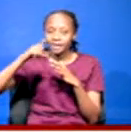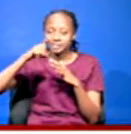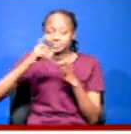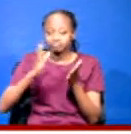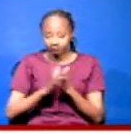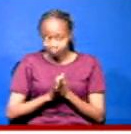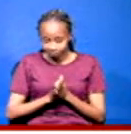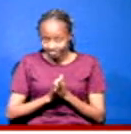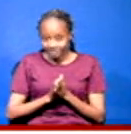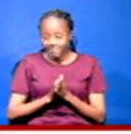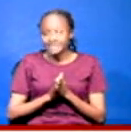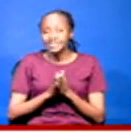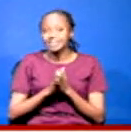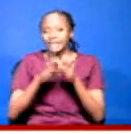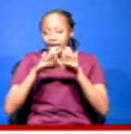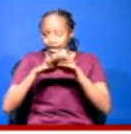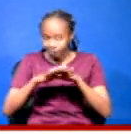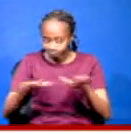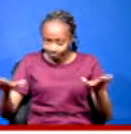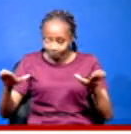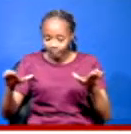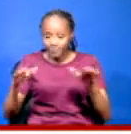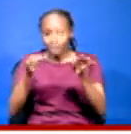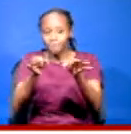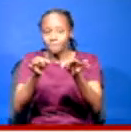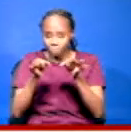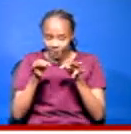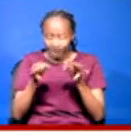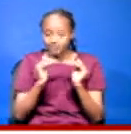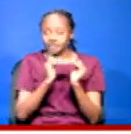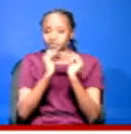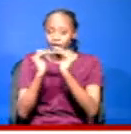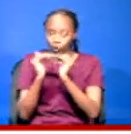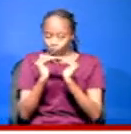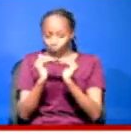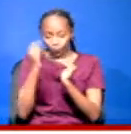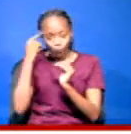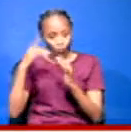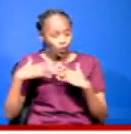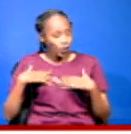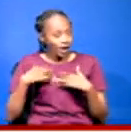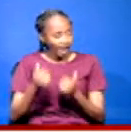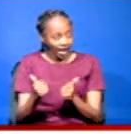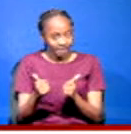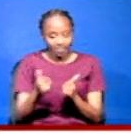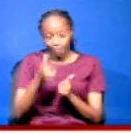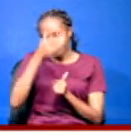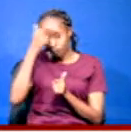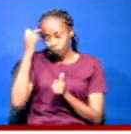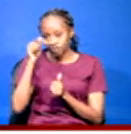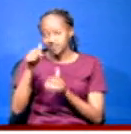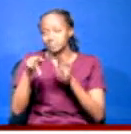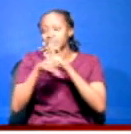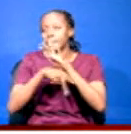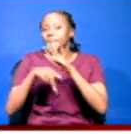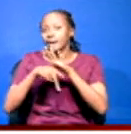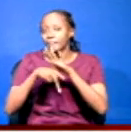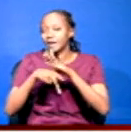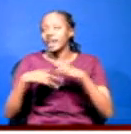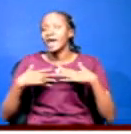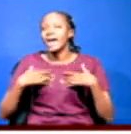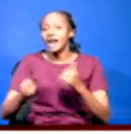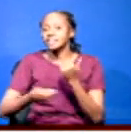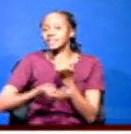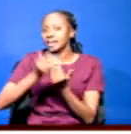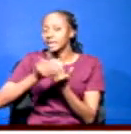sustainable and equitable domestic financing for community health as part of our primary health care. And this